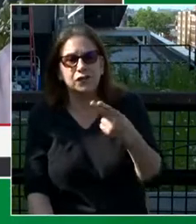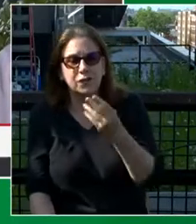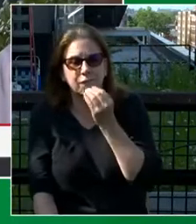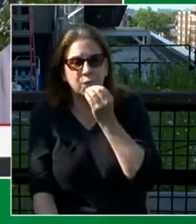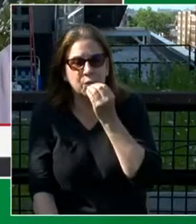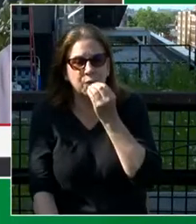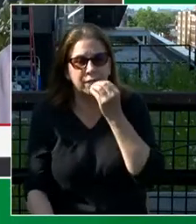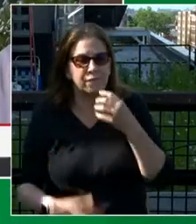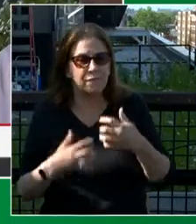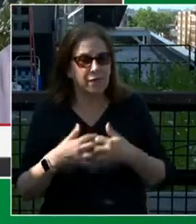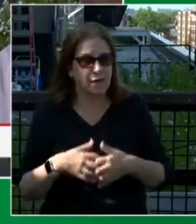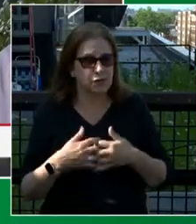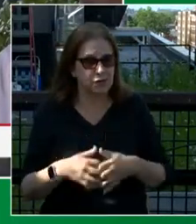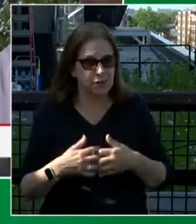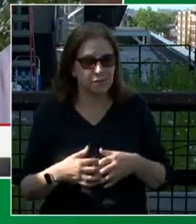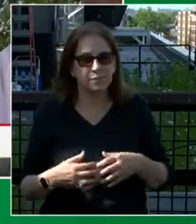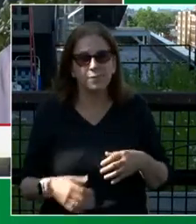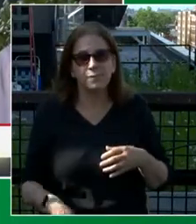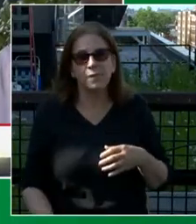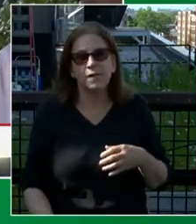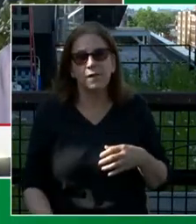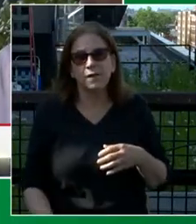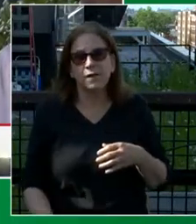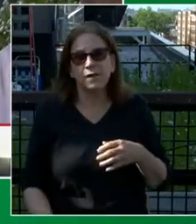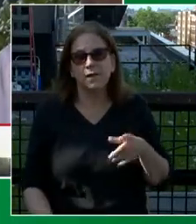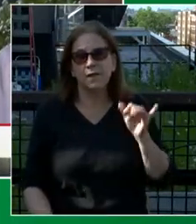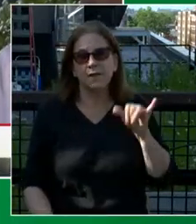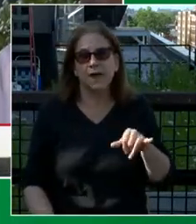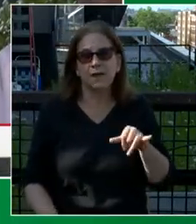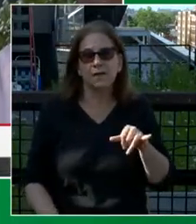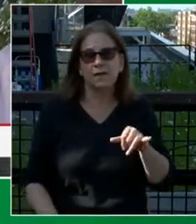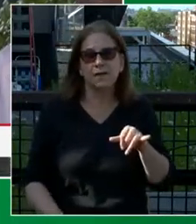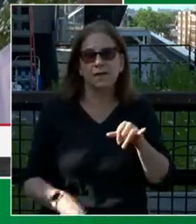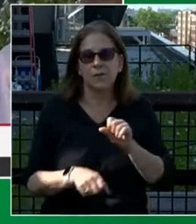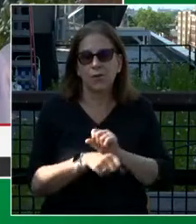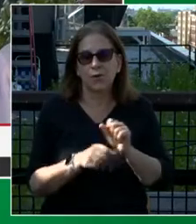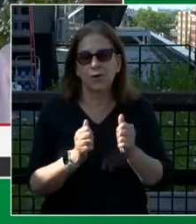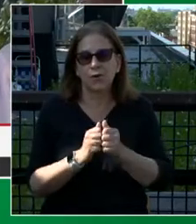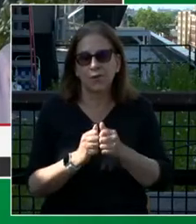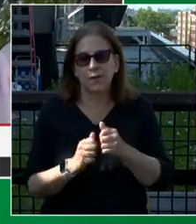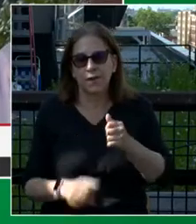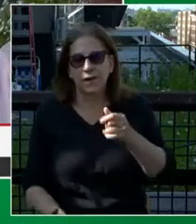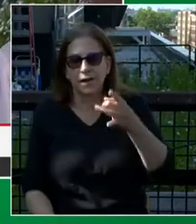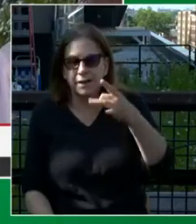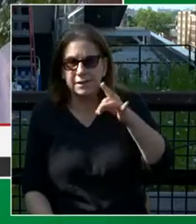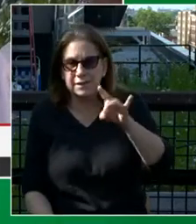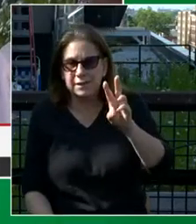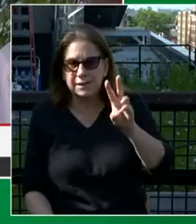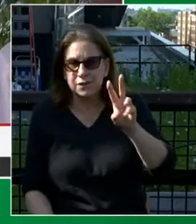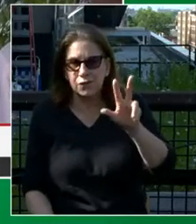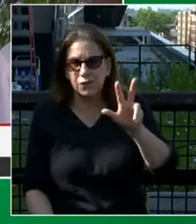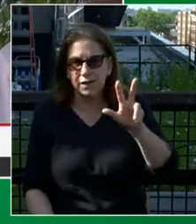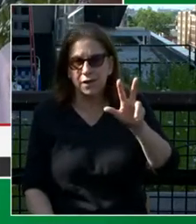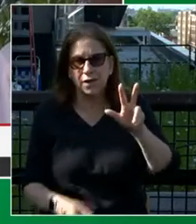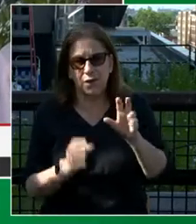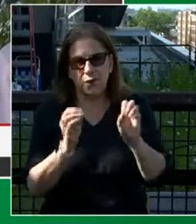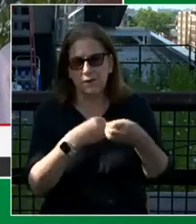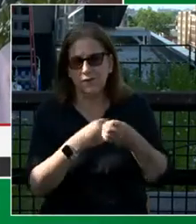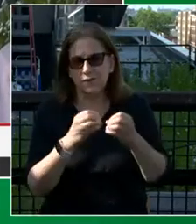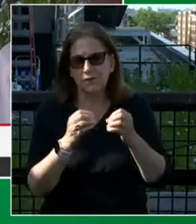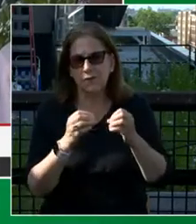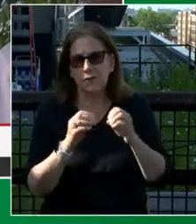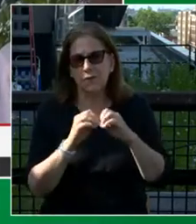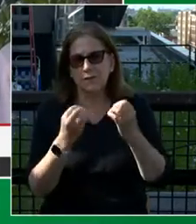working with 1863 Ventures to support entrepreneurs of color as they kind of build back from the pandemic and some of the